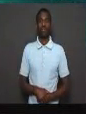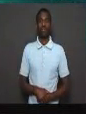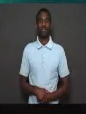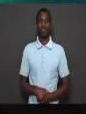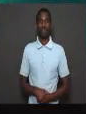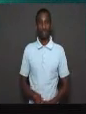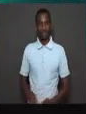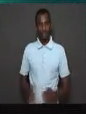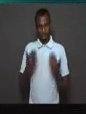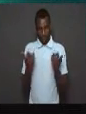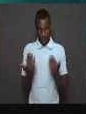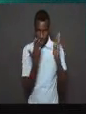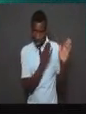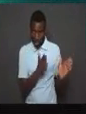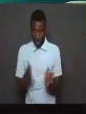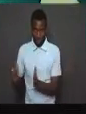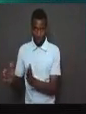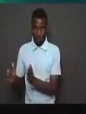Students, let's get ready.